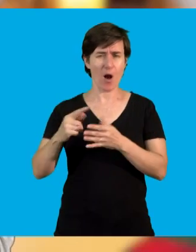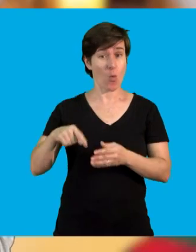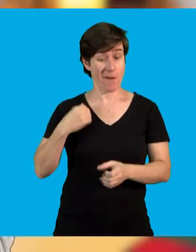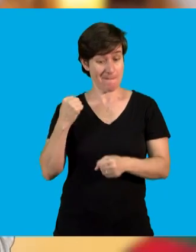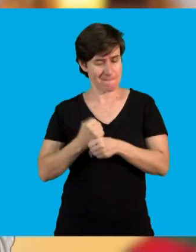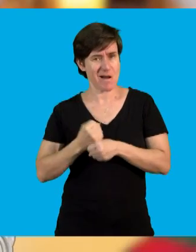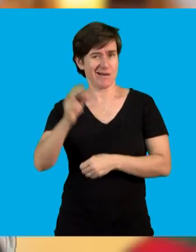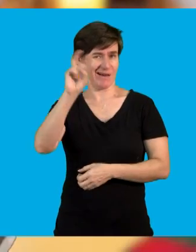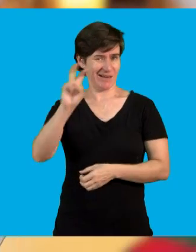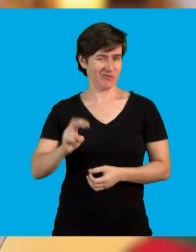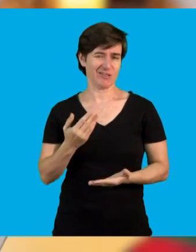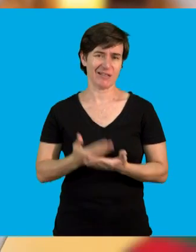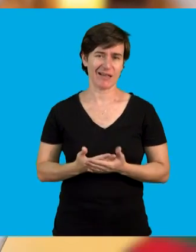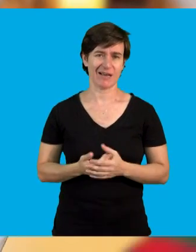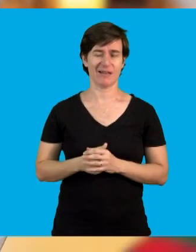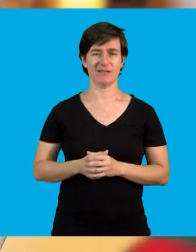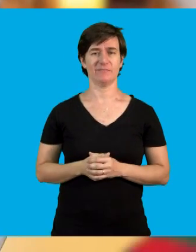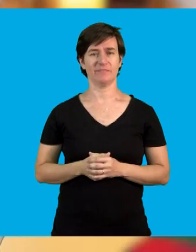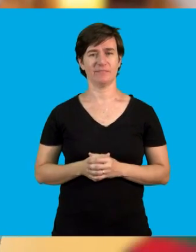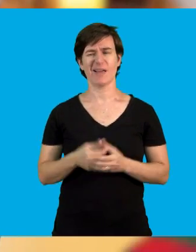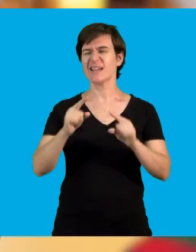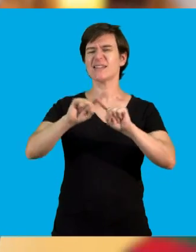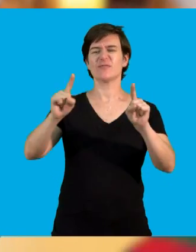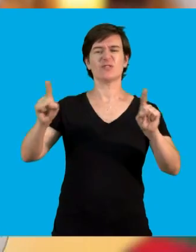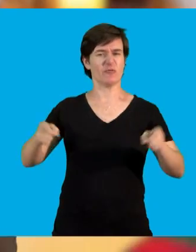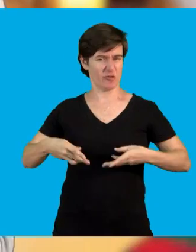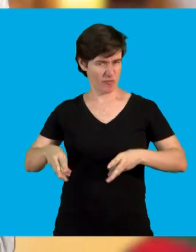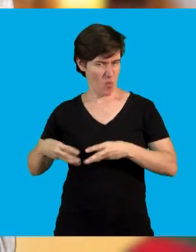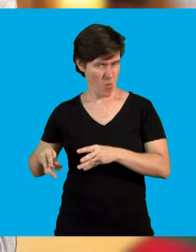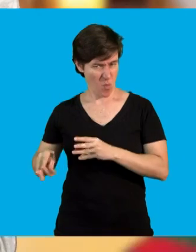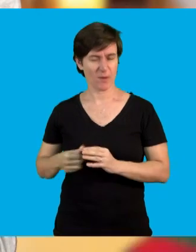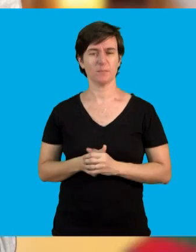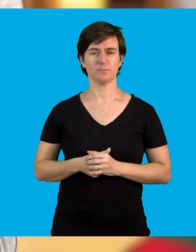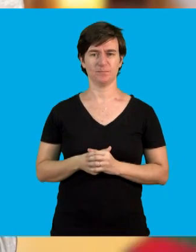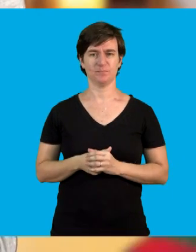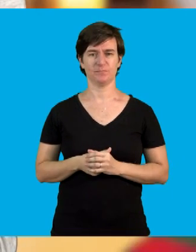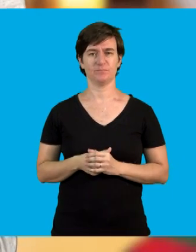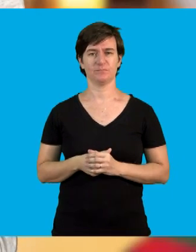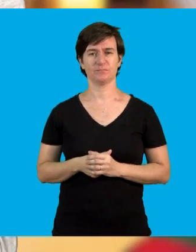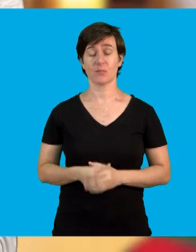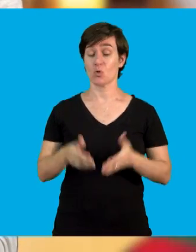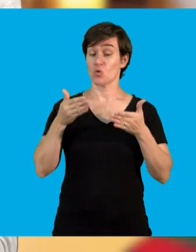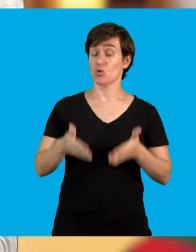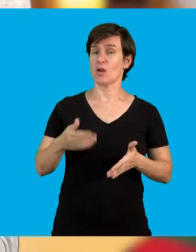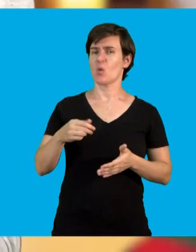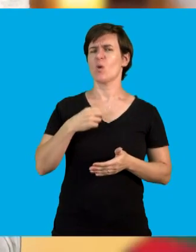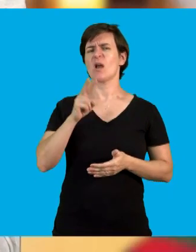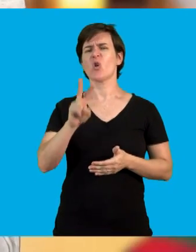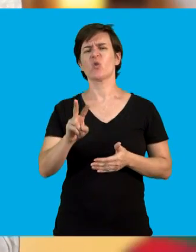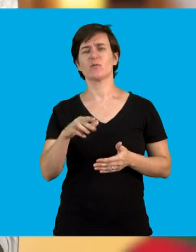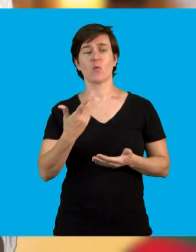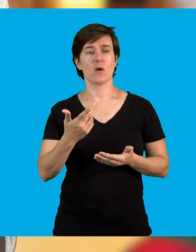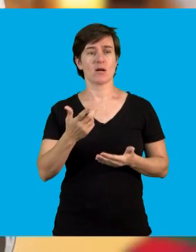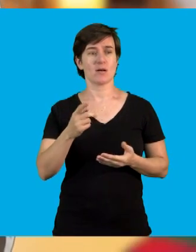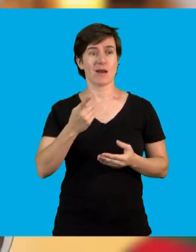to generate electricity unlike the one that you currently are using. So throughout this lesson, we are going to be looking at ways,